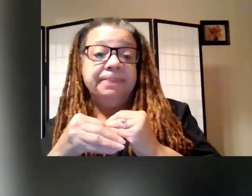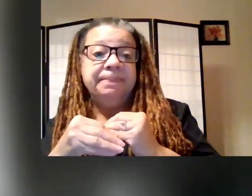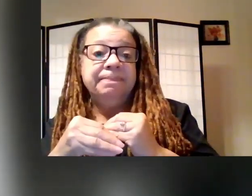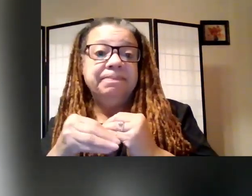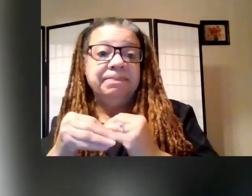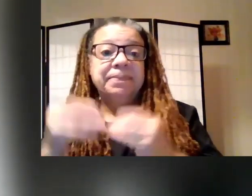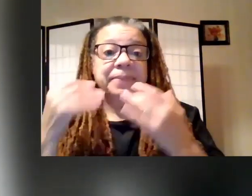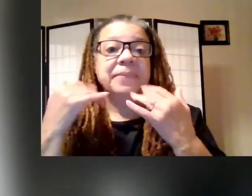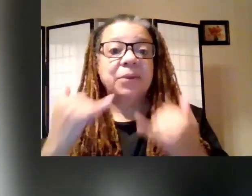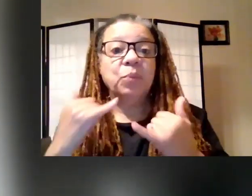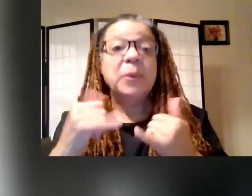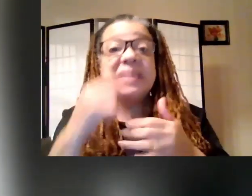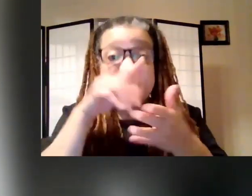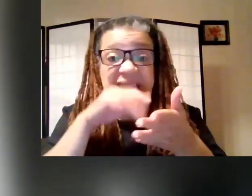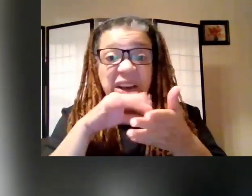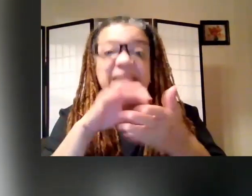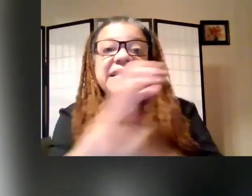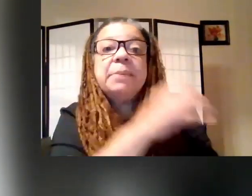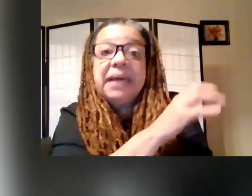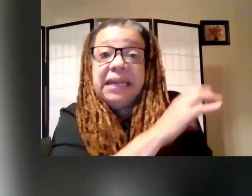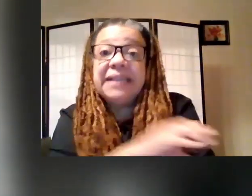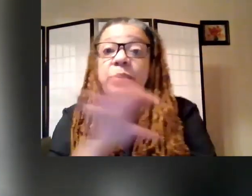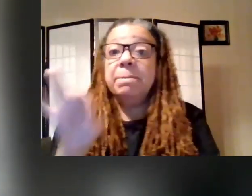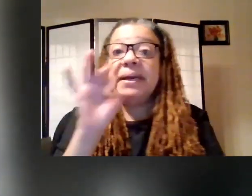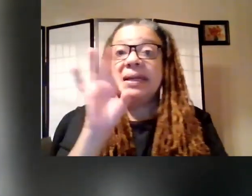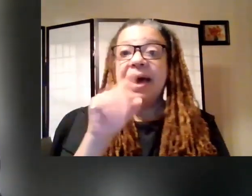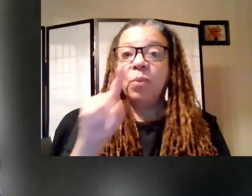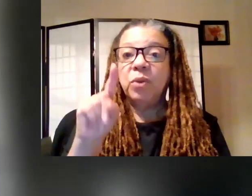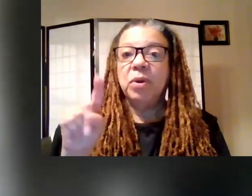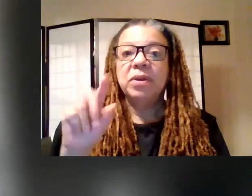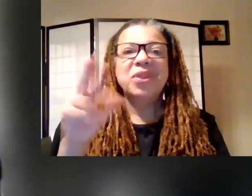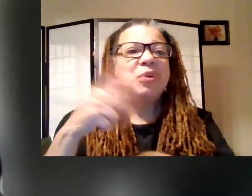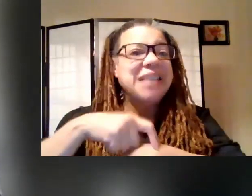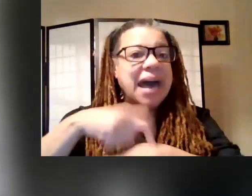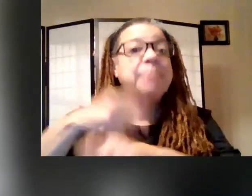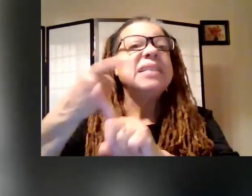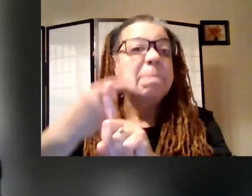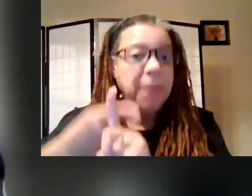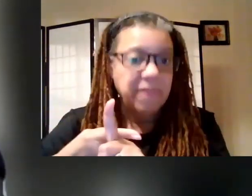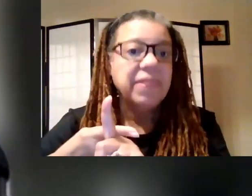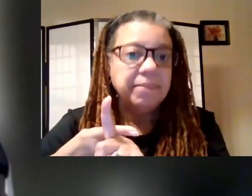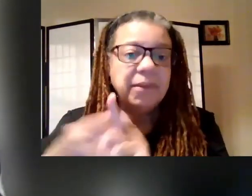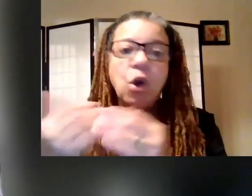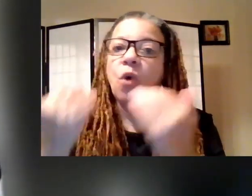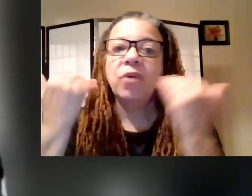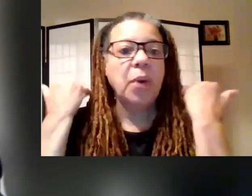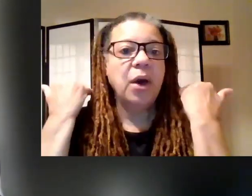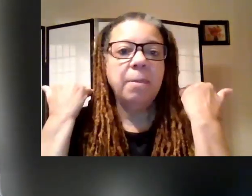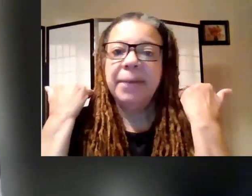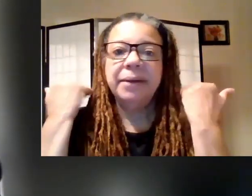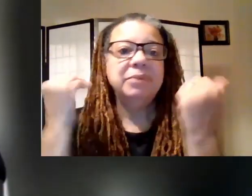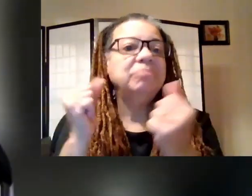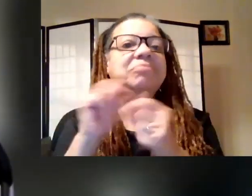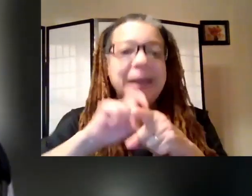studied a group of clinics and we pulled all the 911 records, and about 3 times a month, the clinic gets overwhelmed by a medical situation, has to